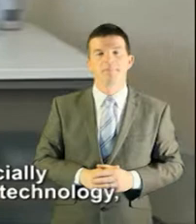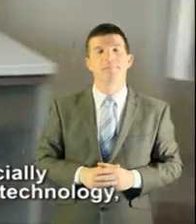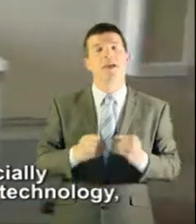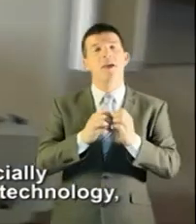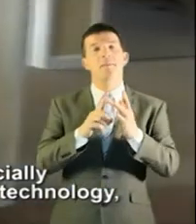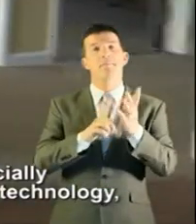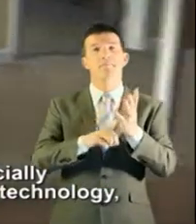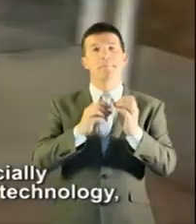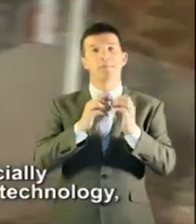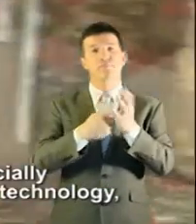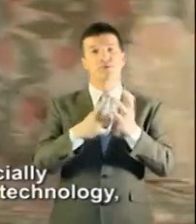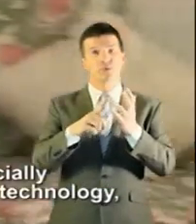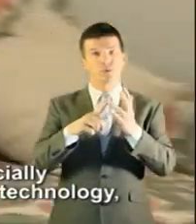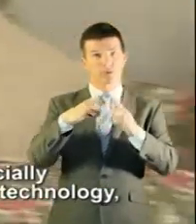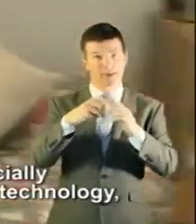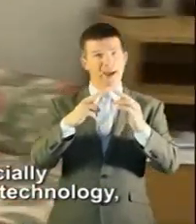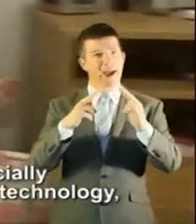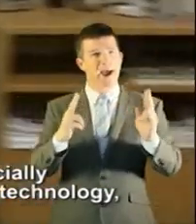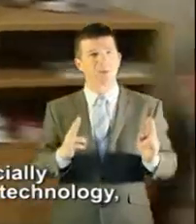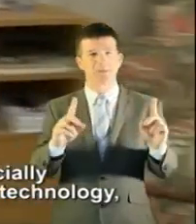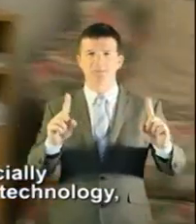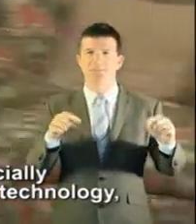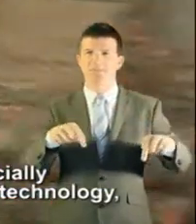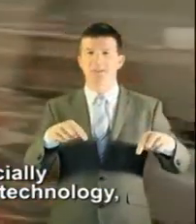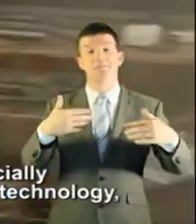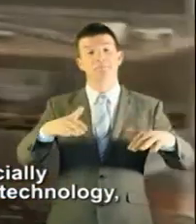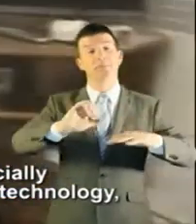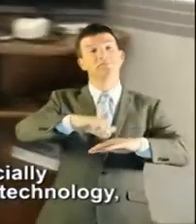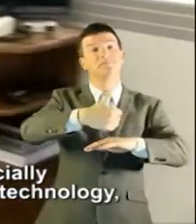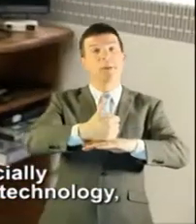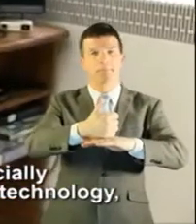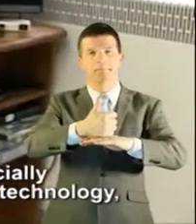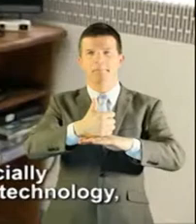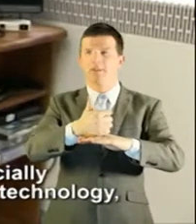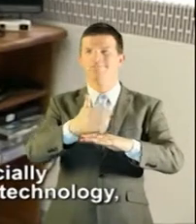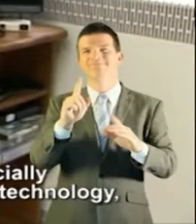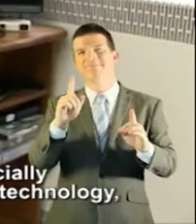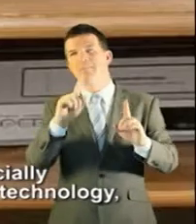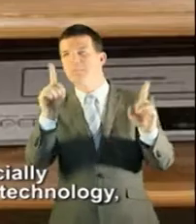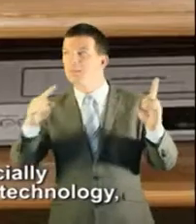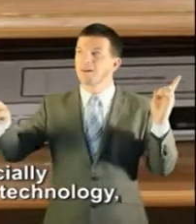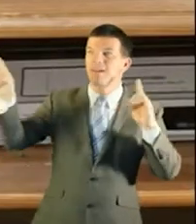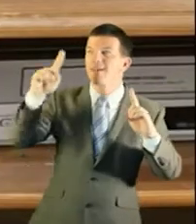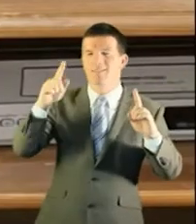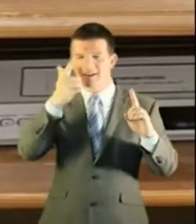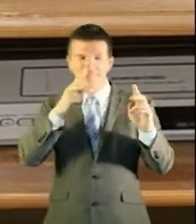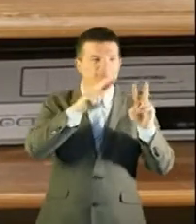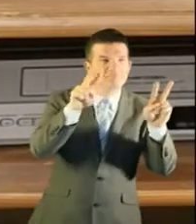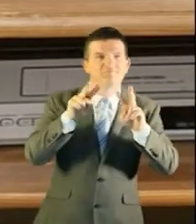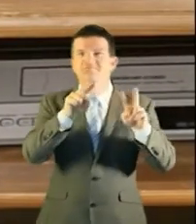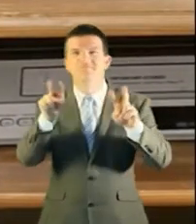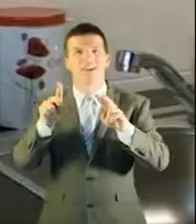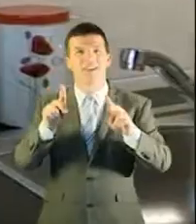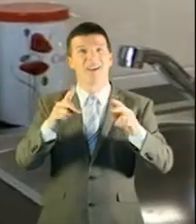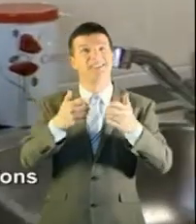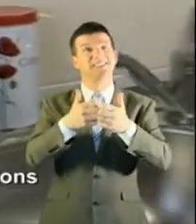Bilbrook House in South Staffordshire has been specially designed to give members of the public a chance to see firsthand how assistive technology can help around the